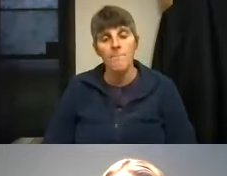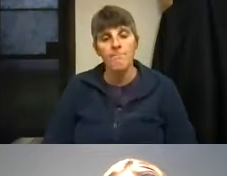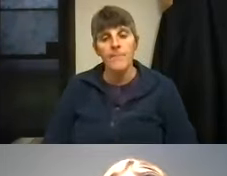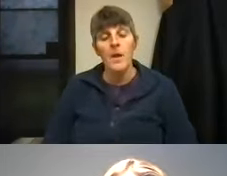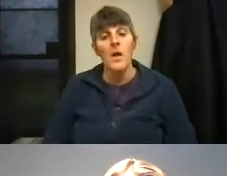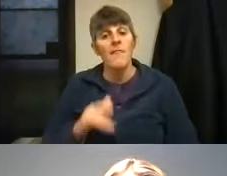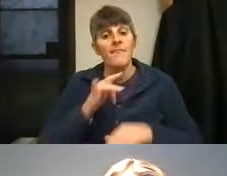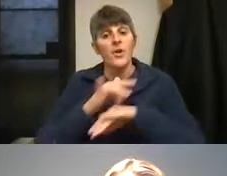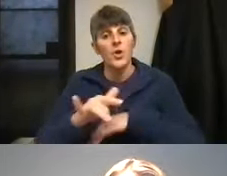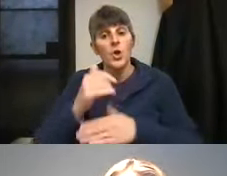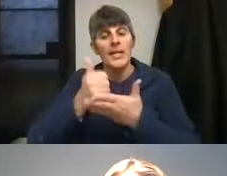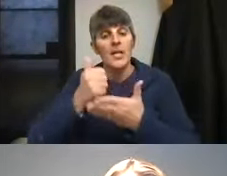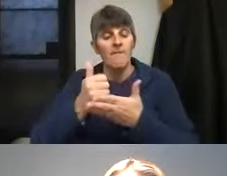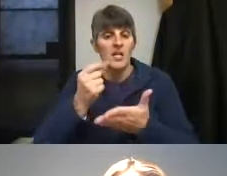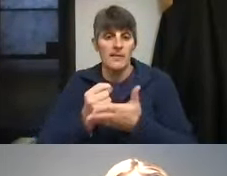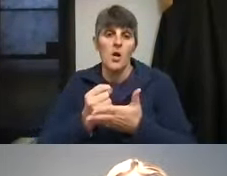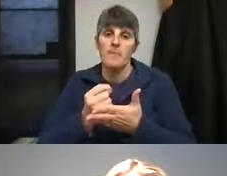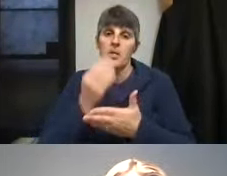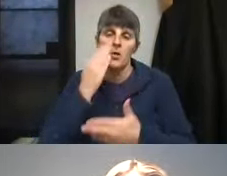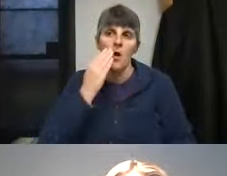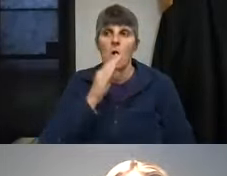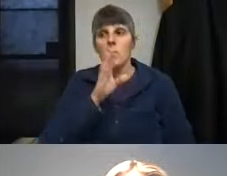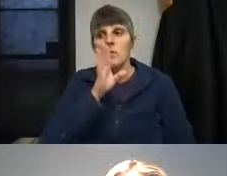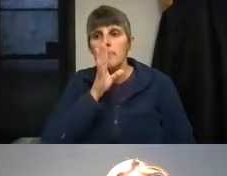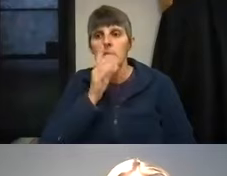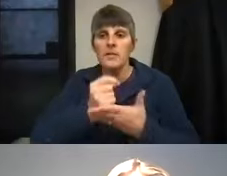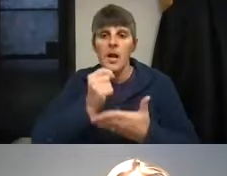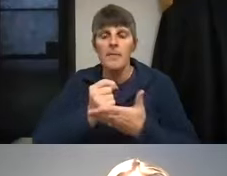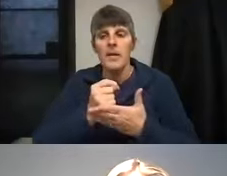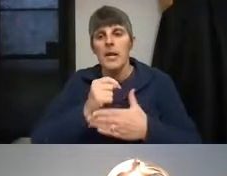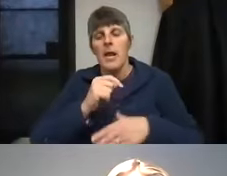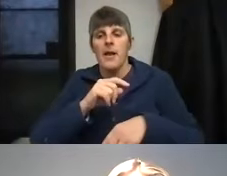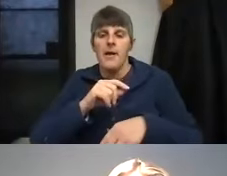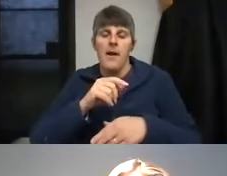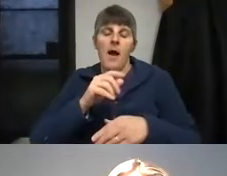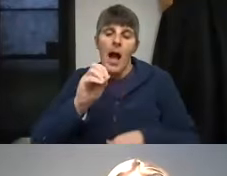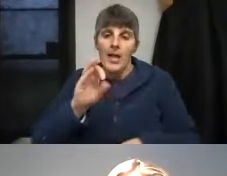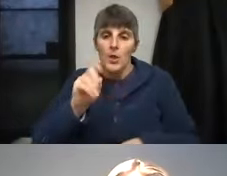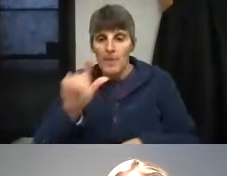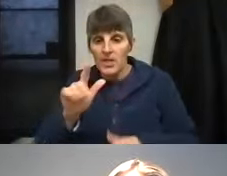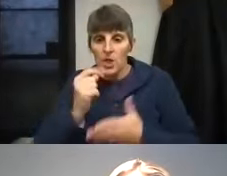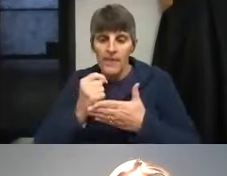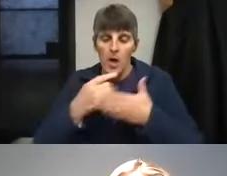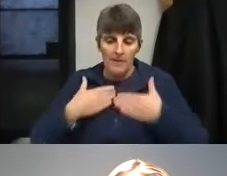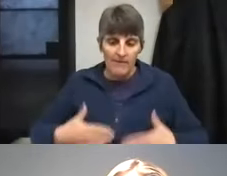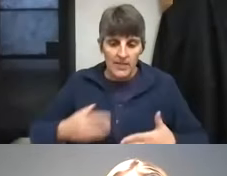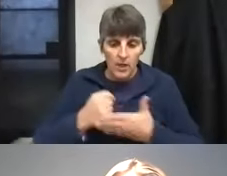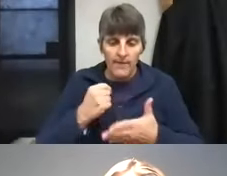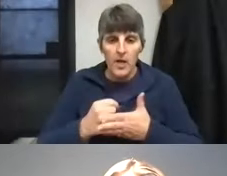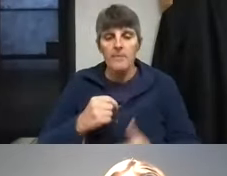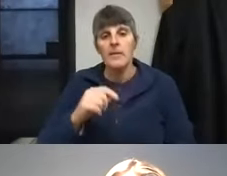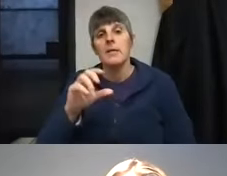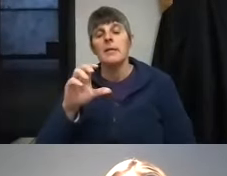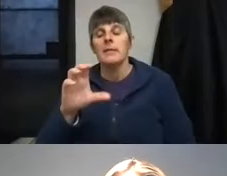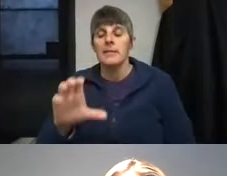But early intervention therapy is, you know, speech therapy, occupational therapy, physical therapy, SEA or special